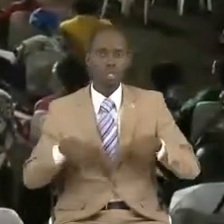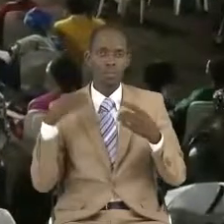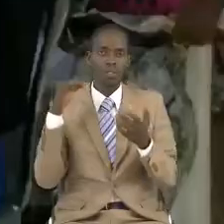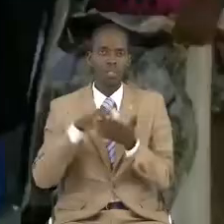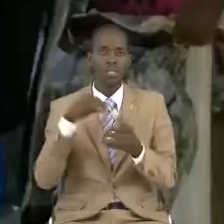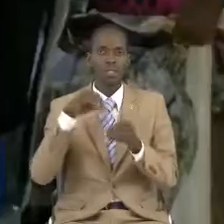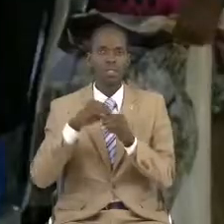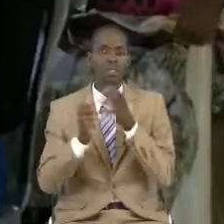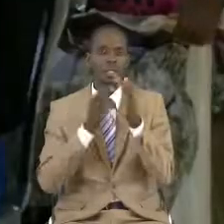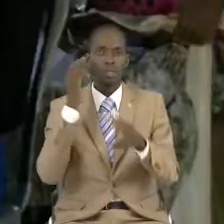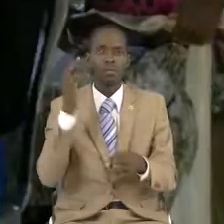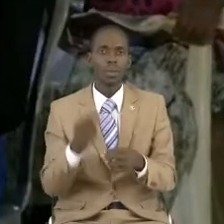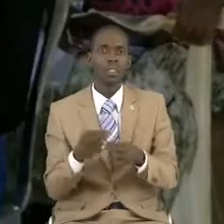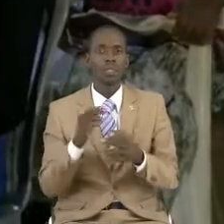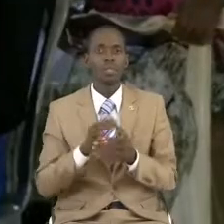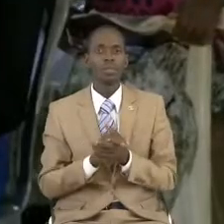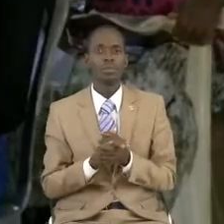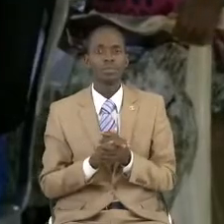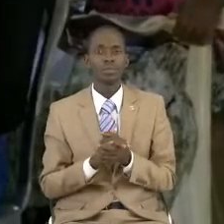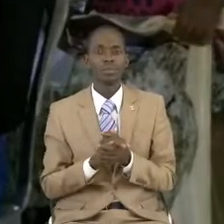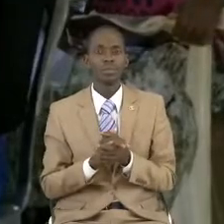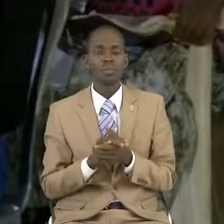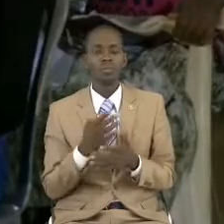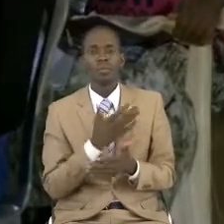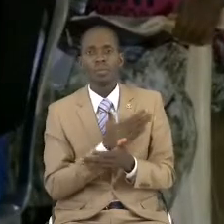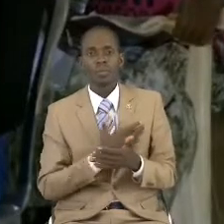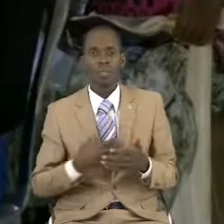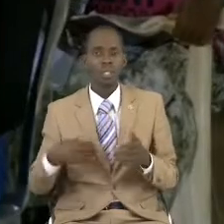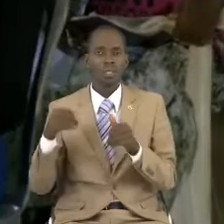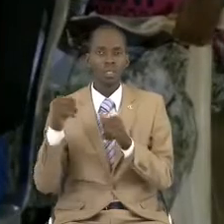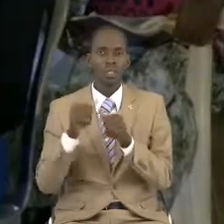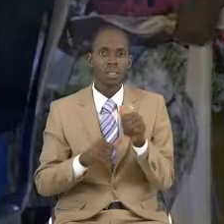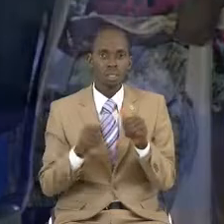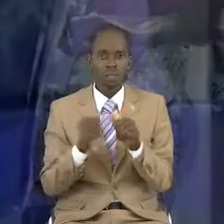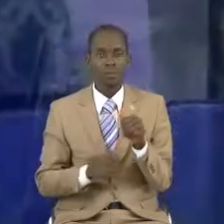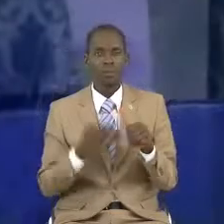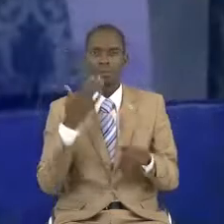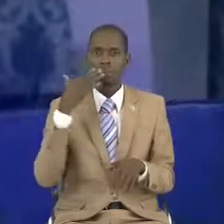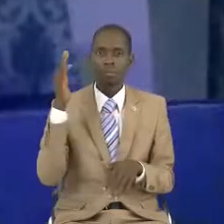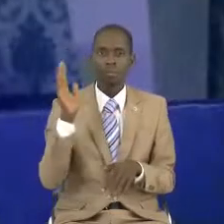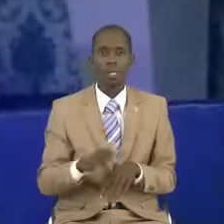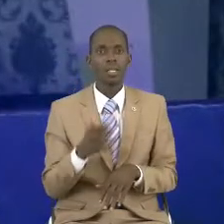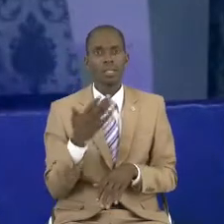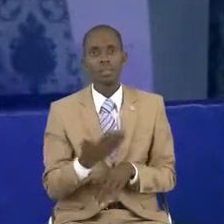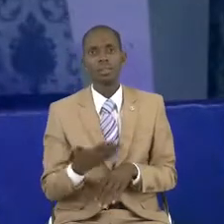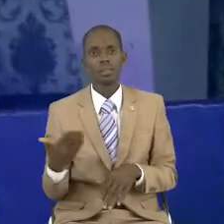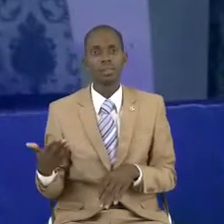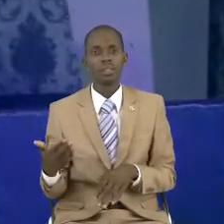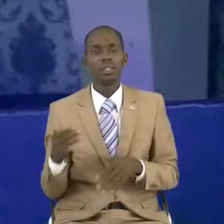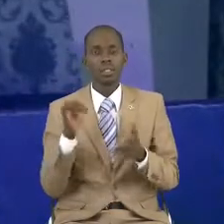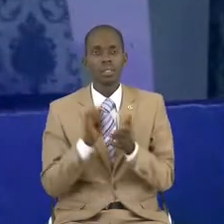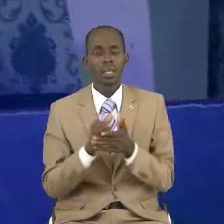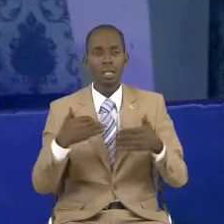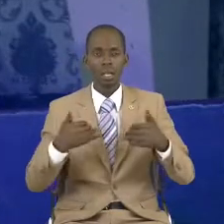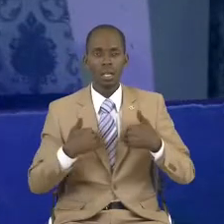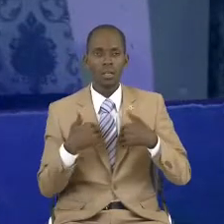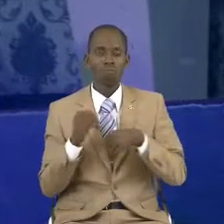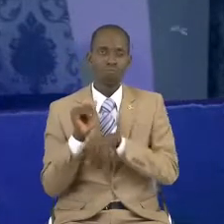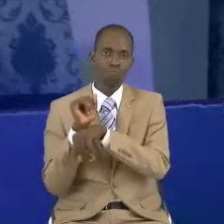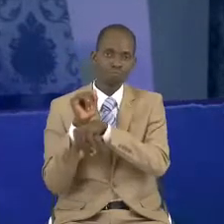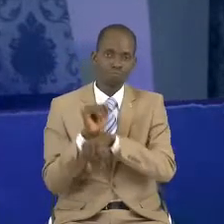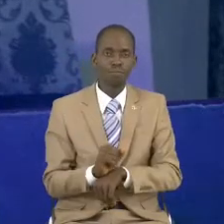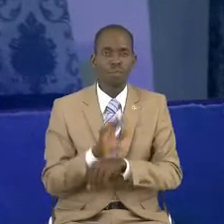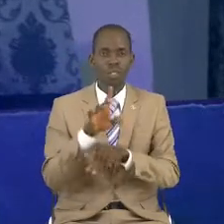jesus name and every evil thing that has dominated your life